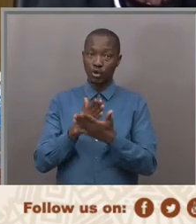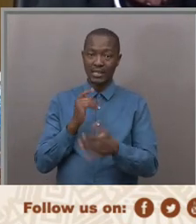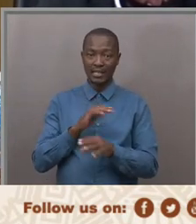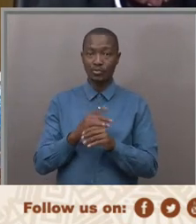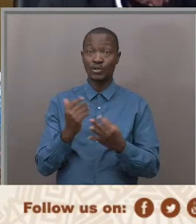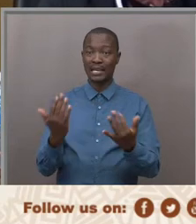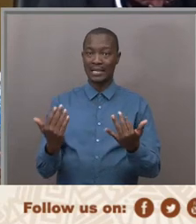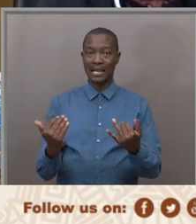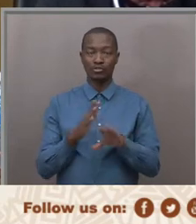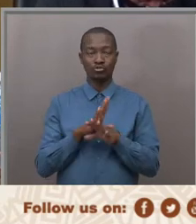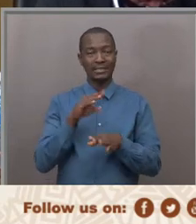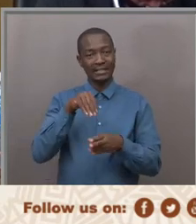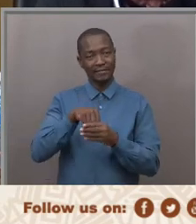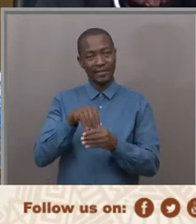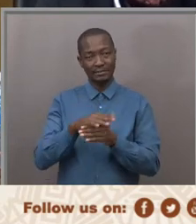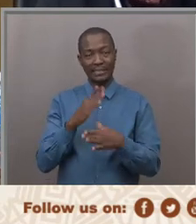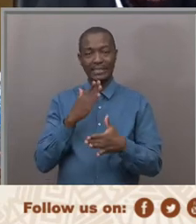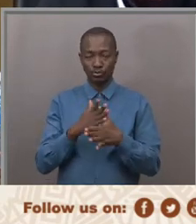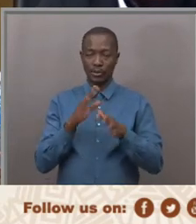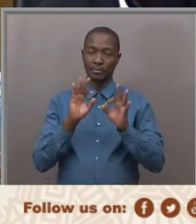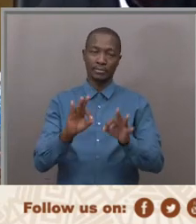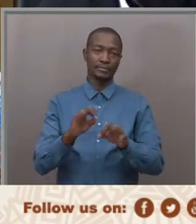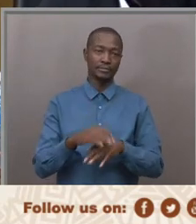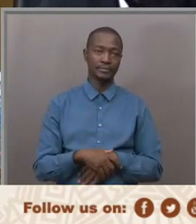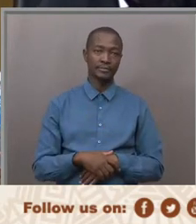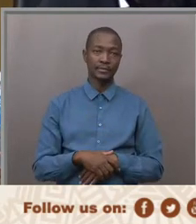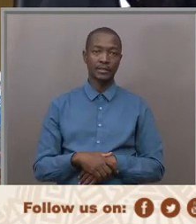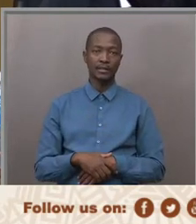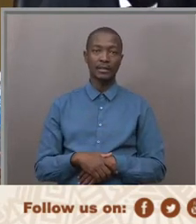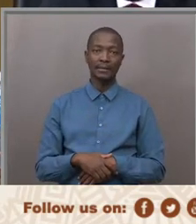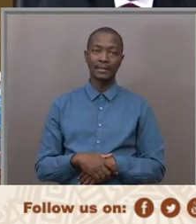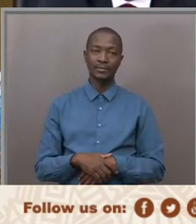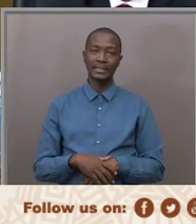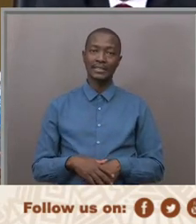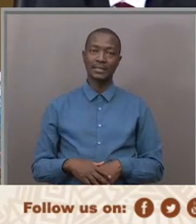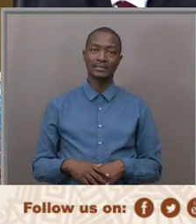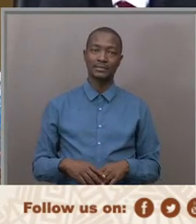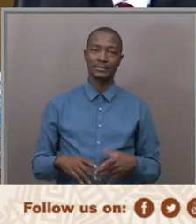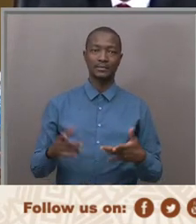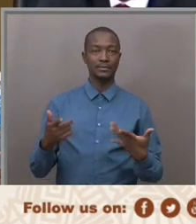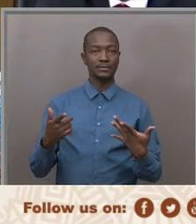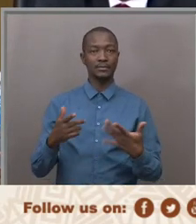attract investment is working. In addition to these permanent jobs,